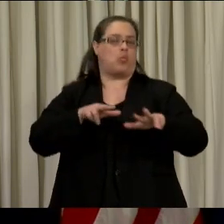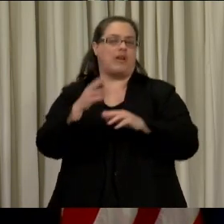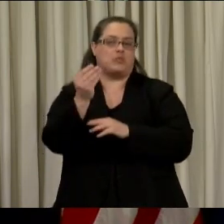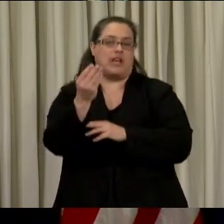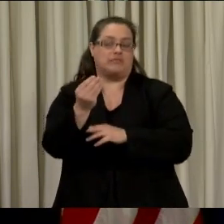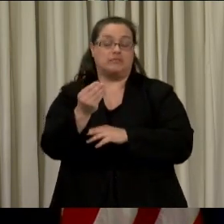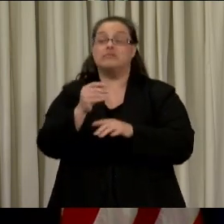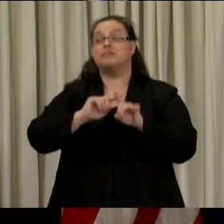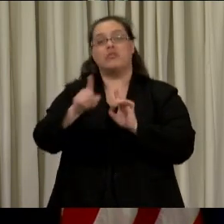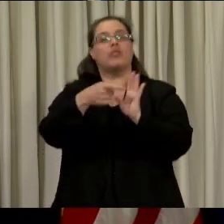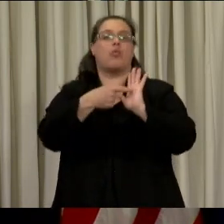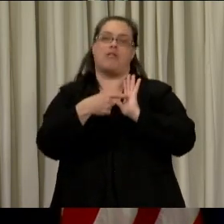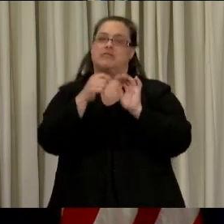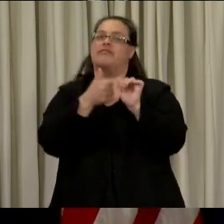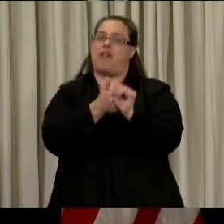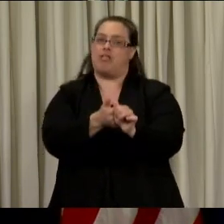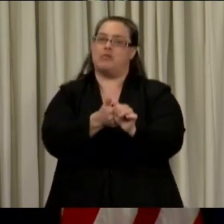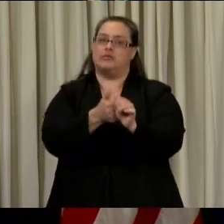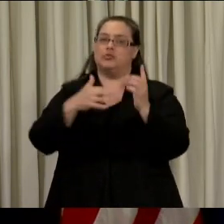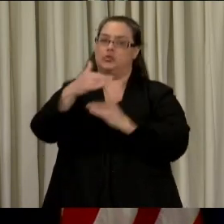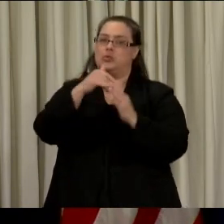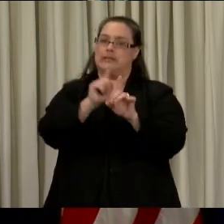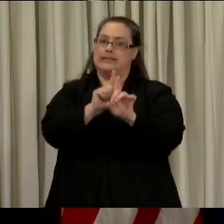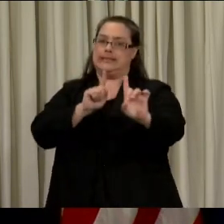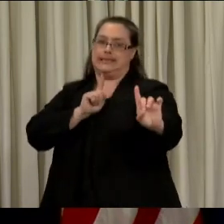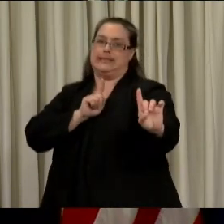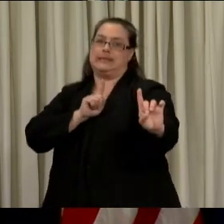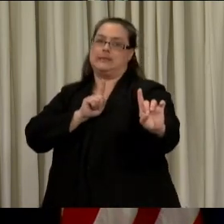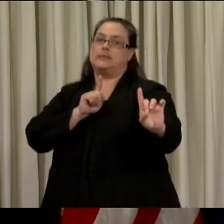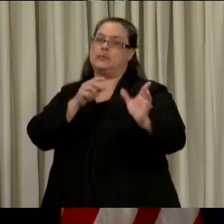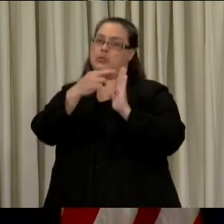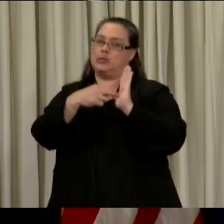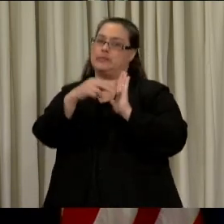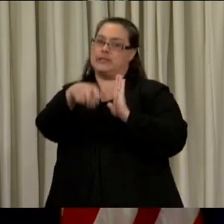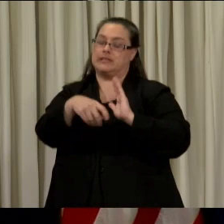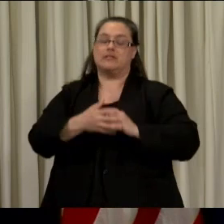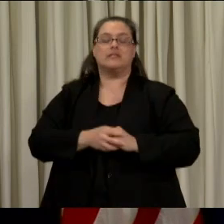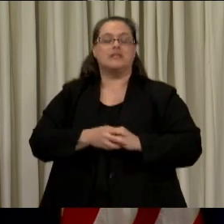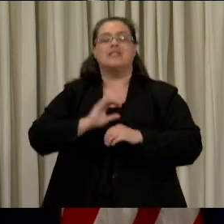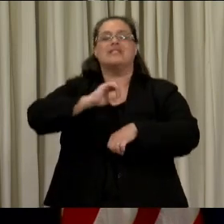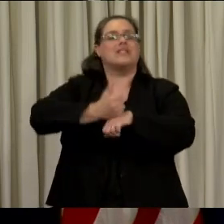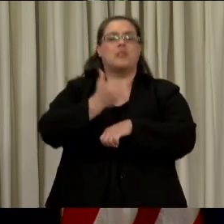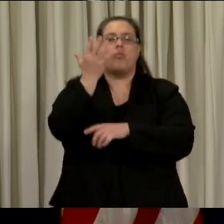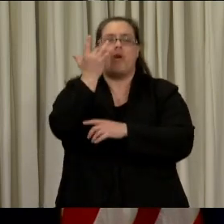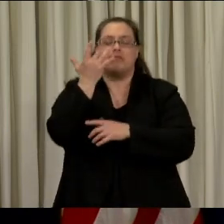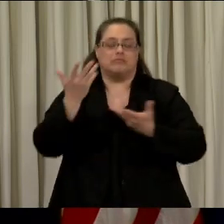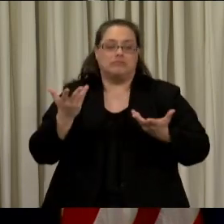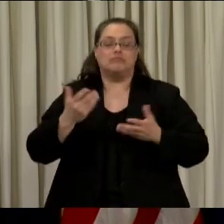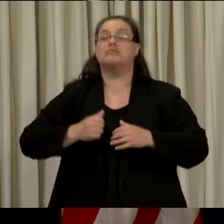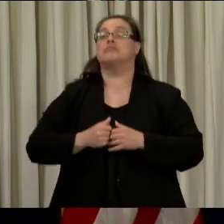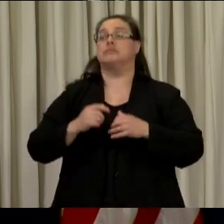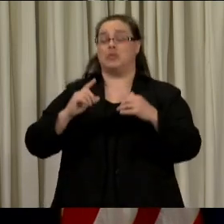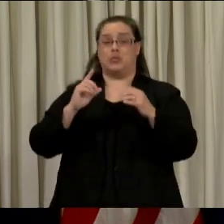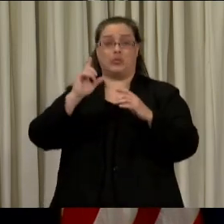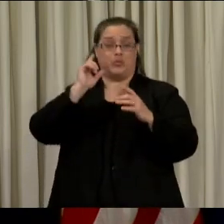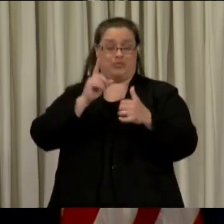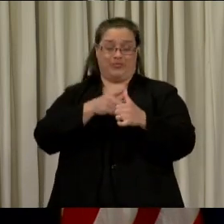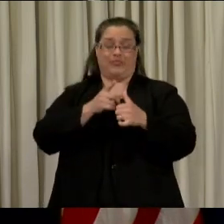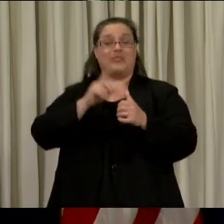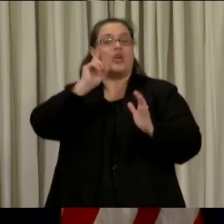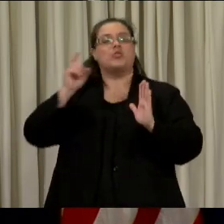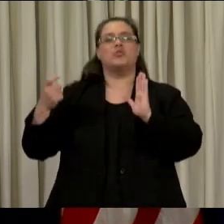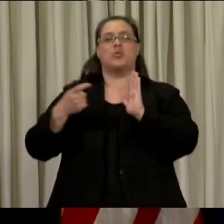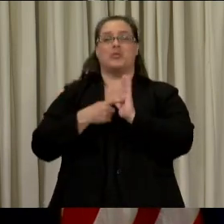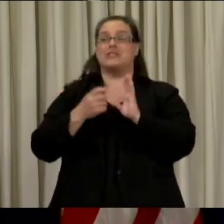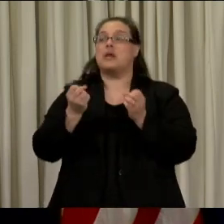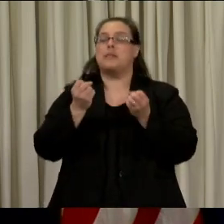We're imposing these new requirements for several reasons. First, we're starting to see an increase in the number of cases